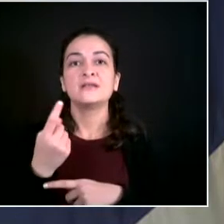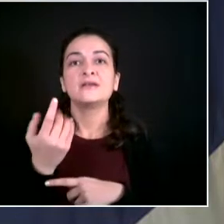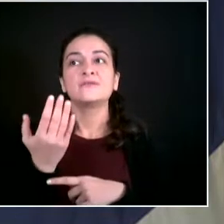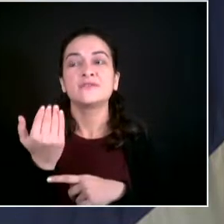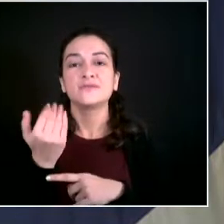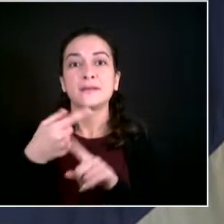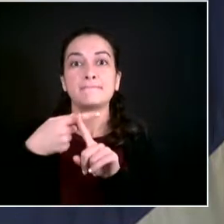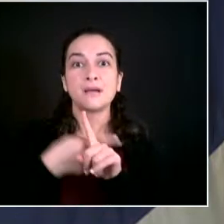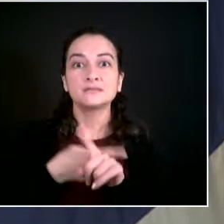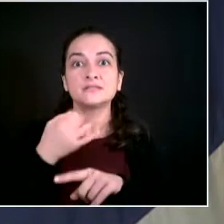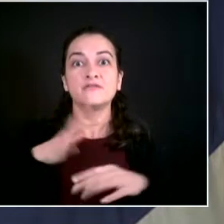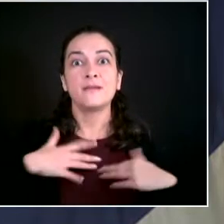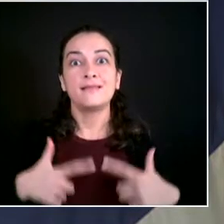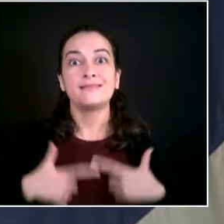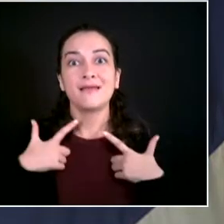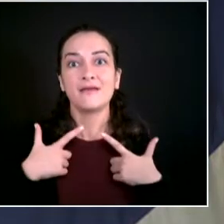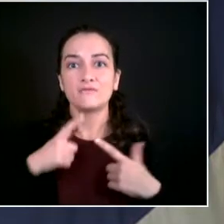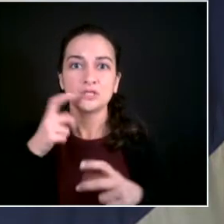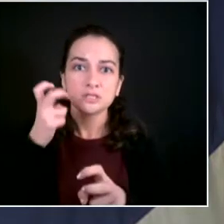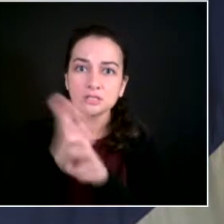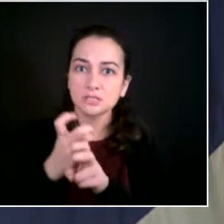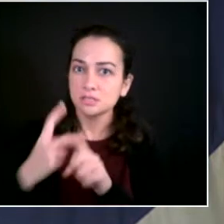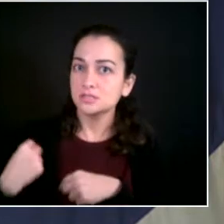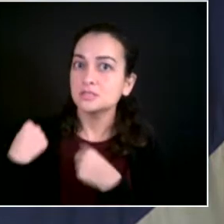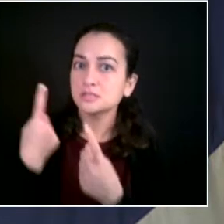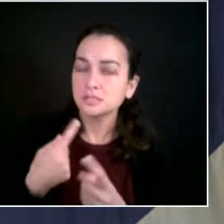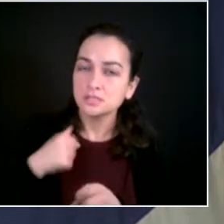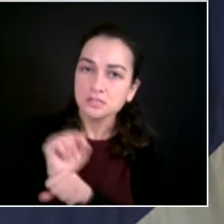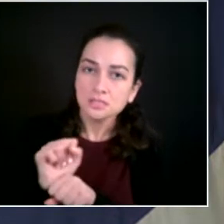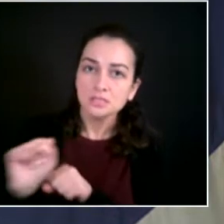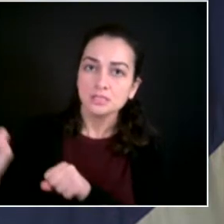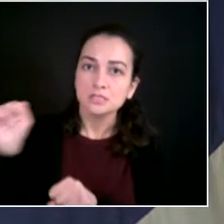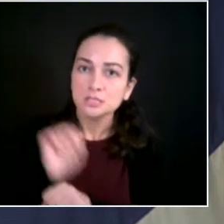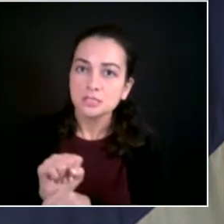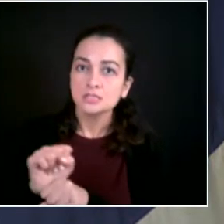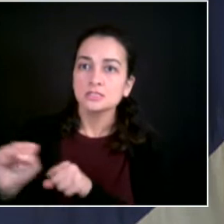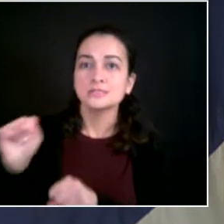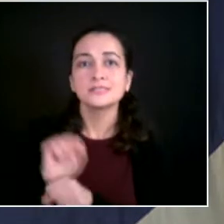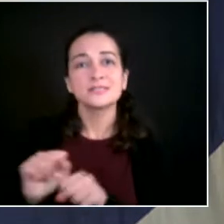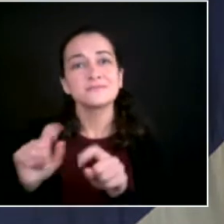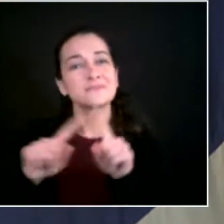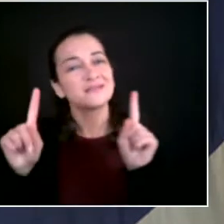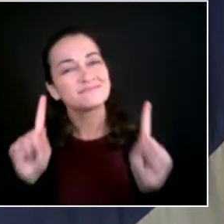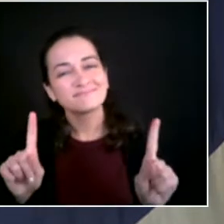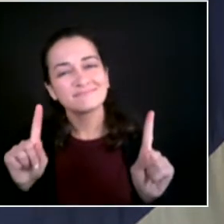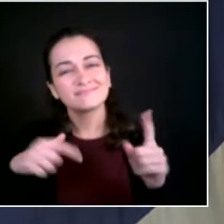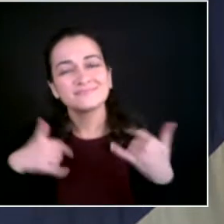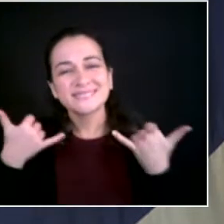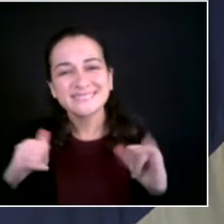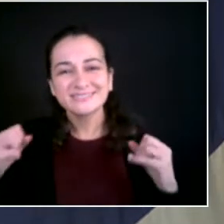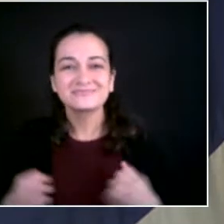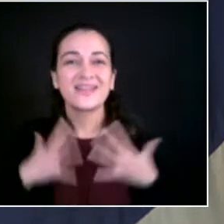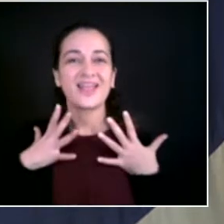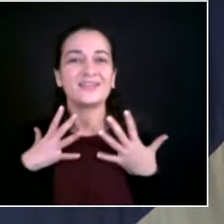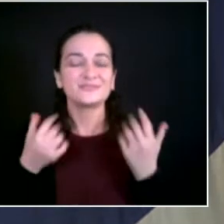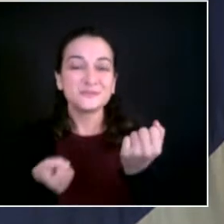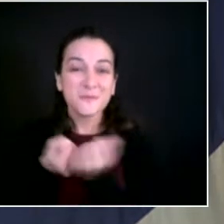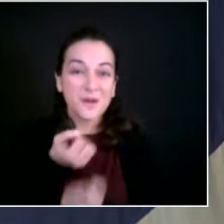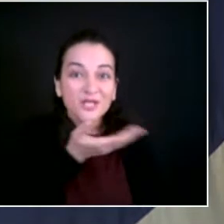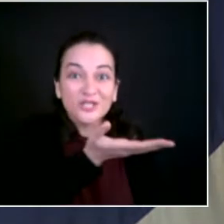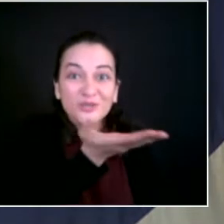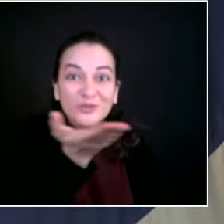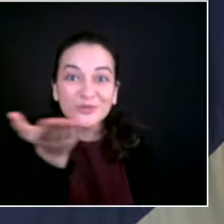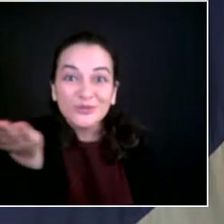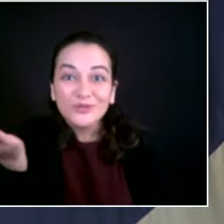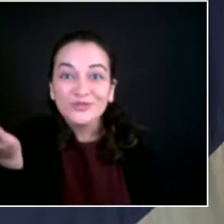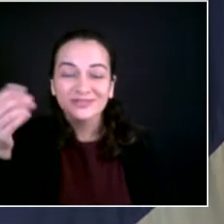city. So many of those people are still facing their own difficult challenges every day, just like my own mother did